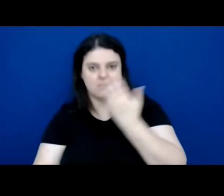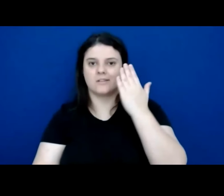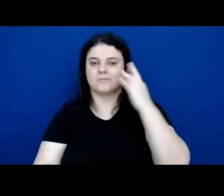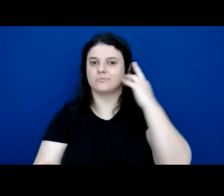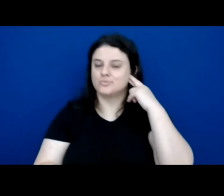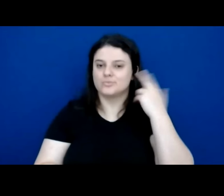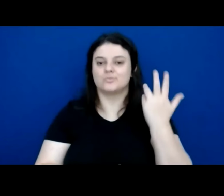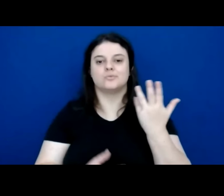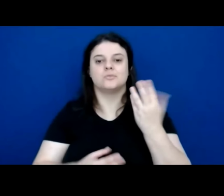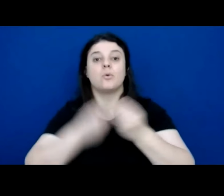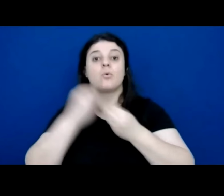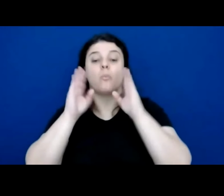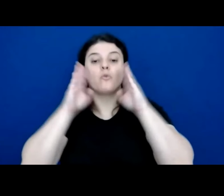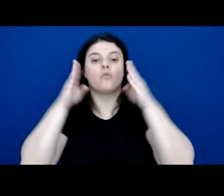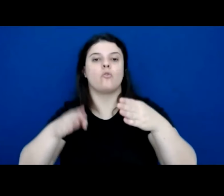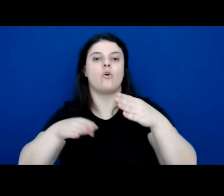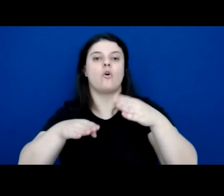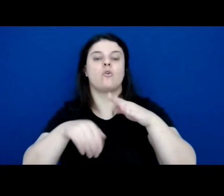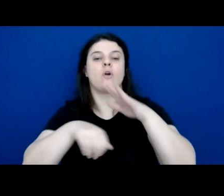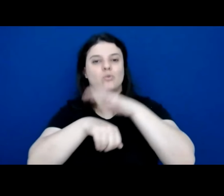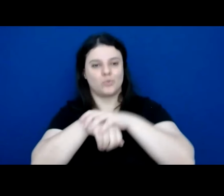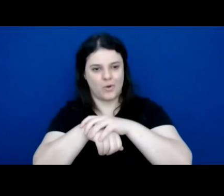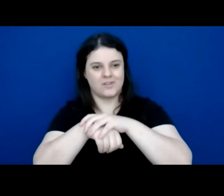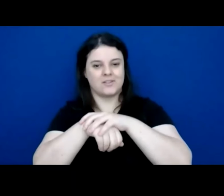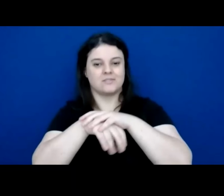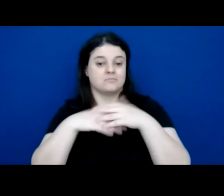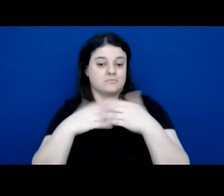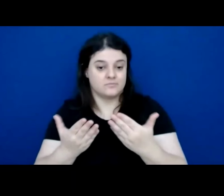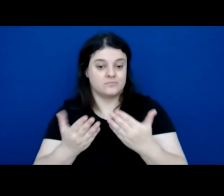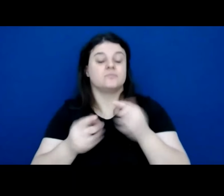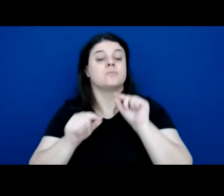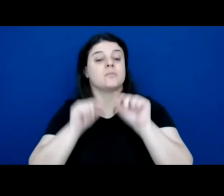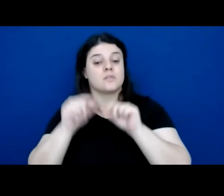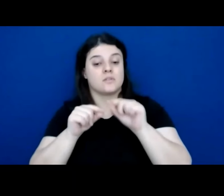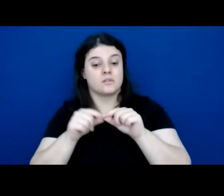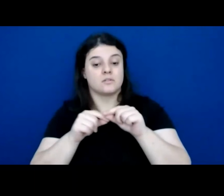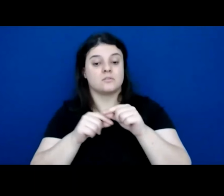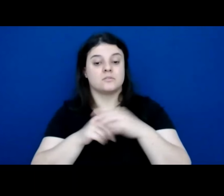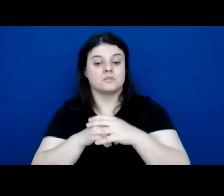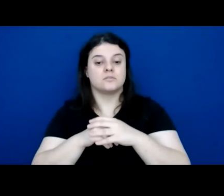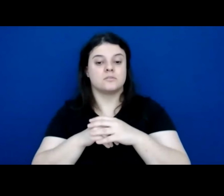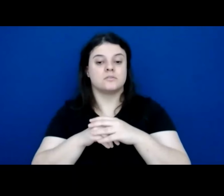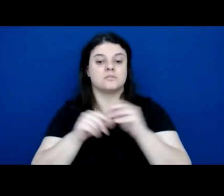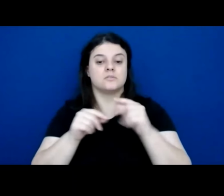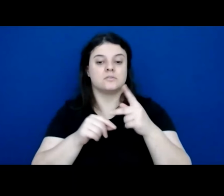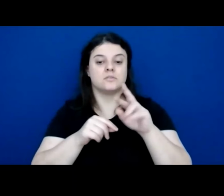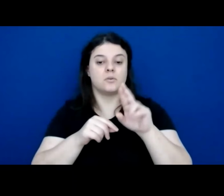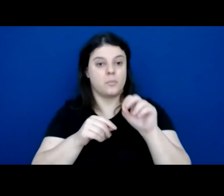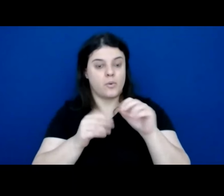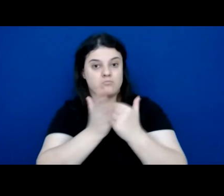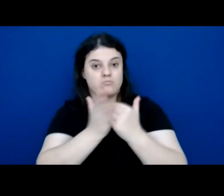on touch. And that's why it's called Protactile. So pro, like, let's go, use